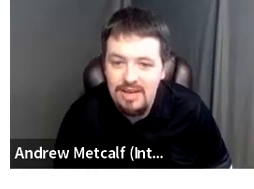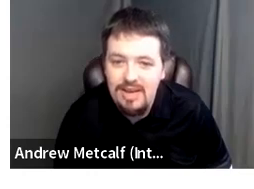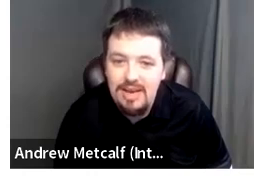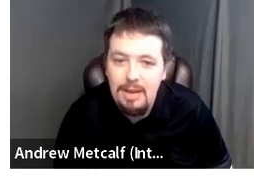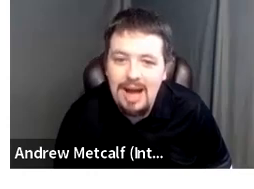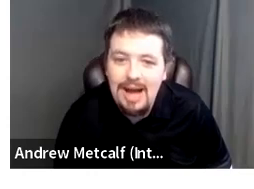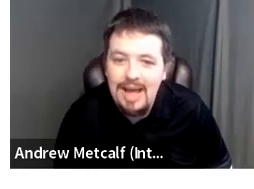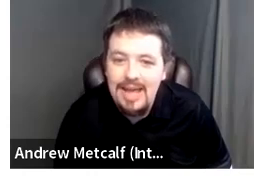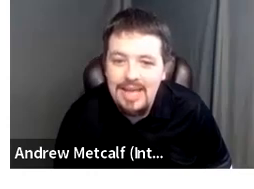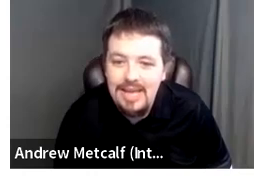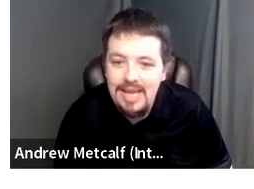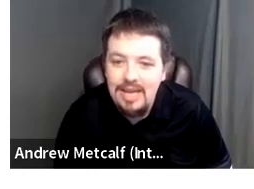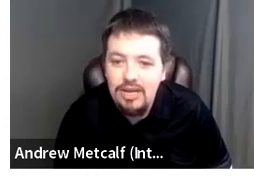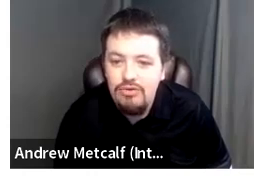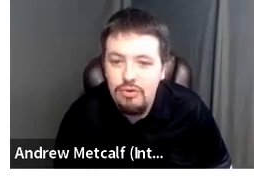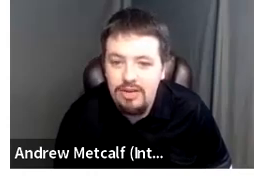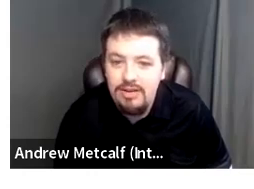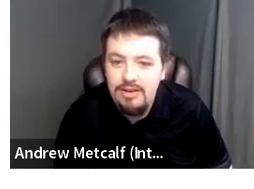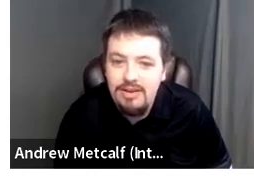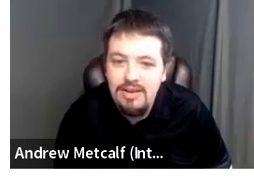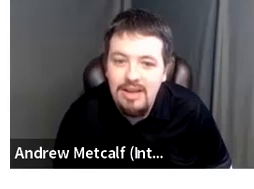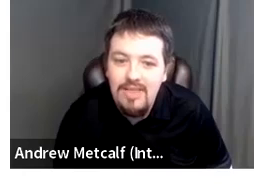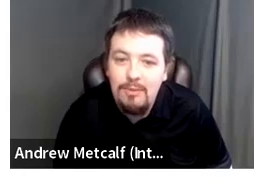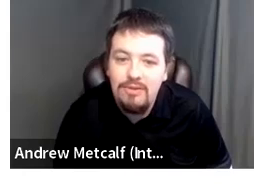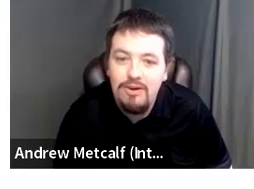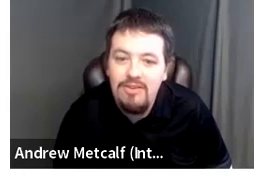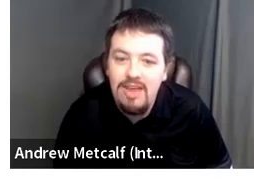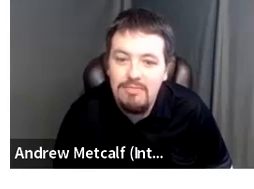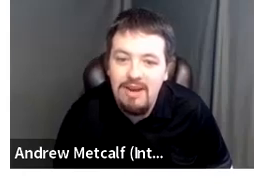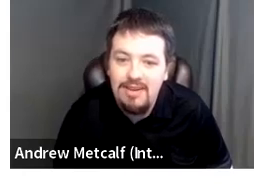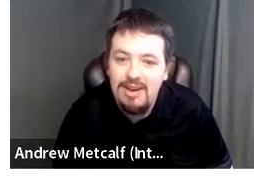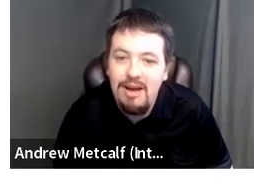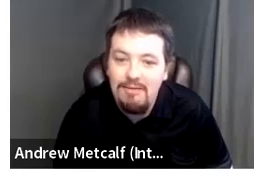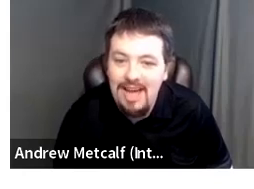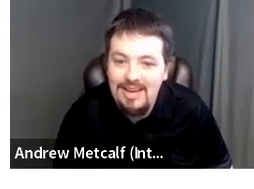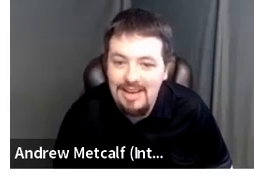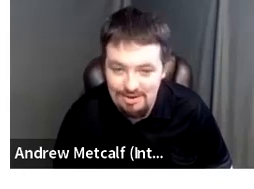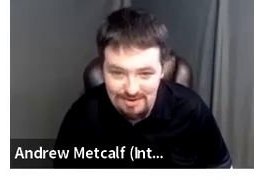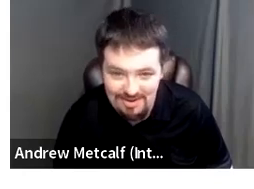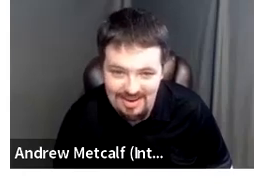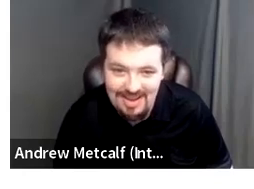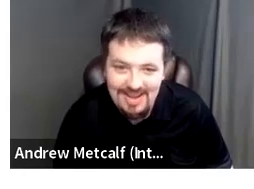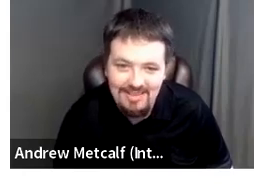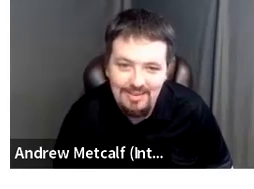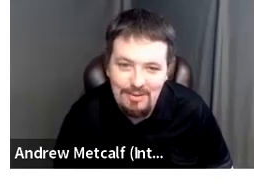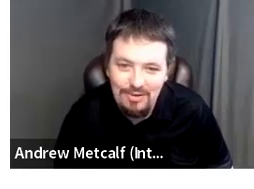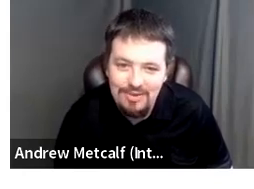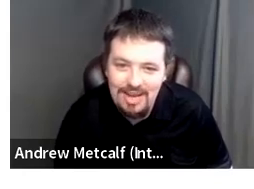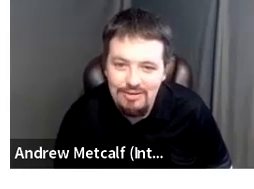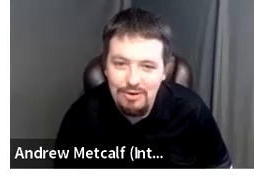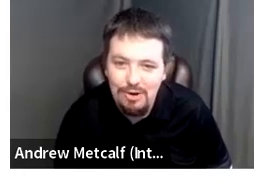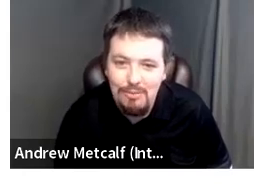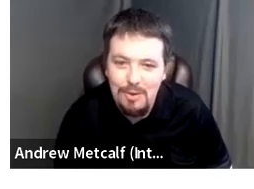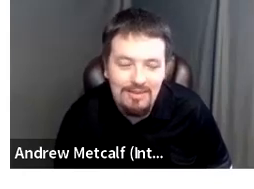president named I. King Jordan. That was the first deaf president of Gallaudet University. So that was